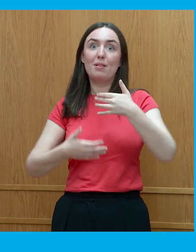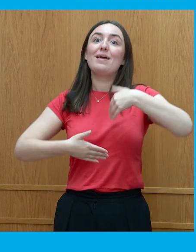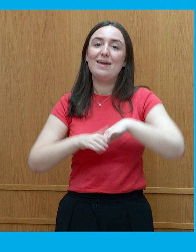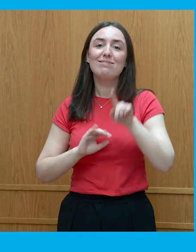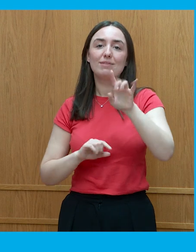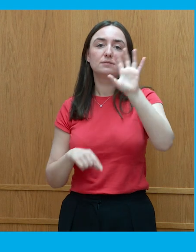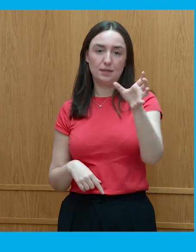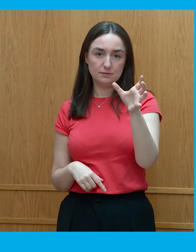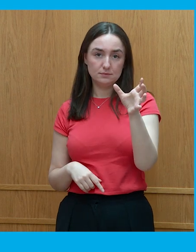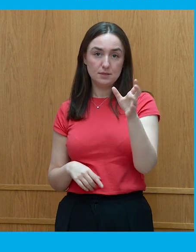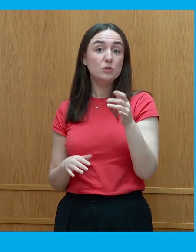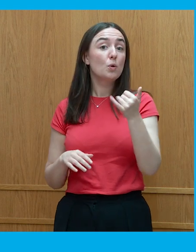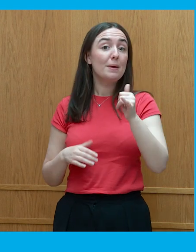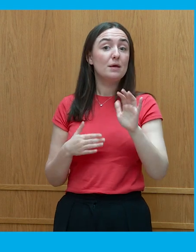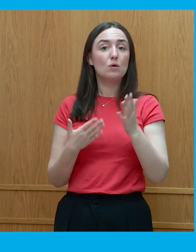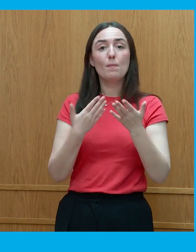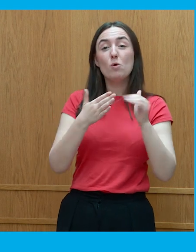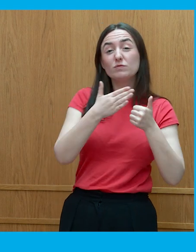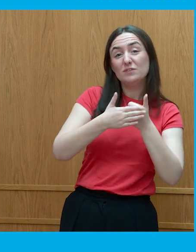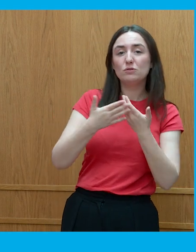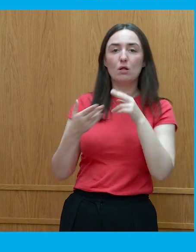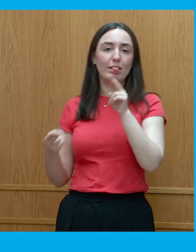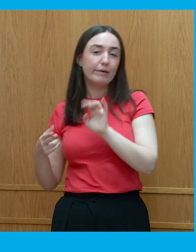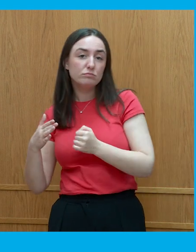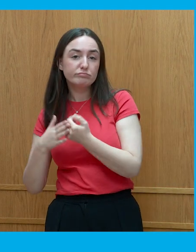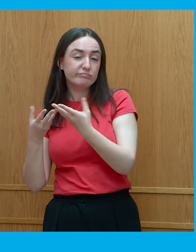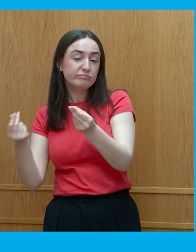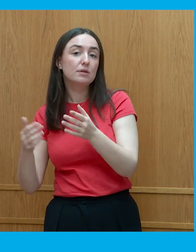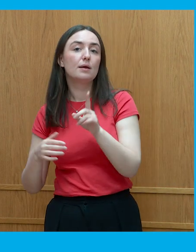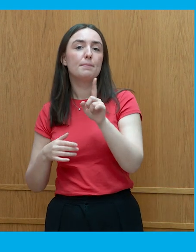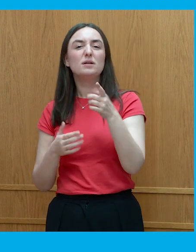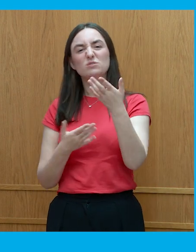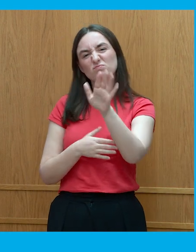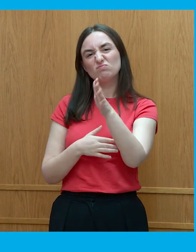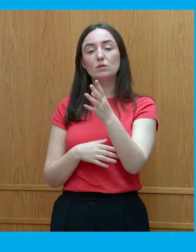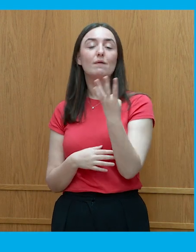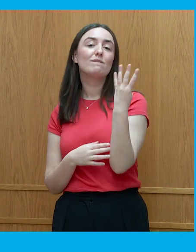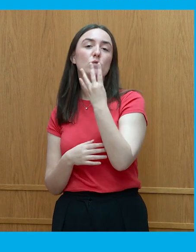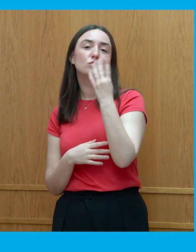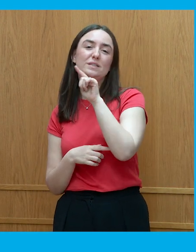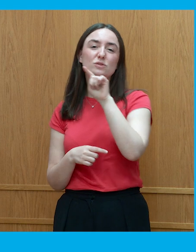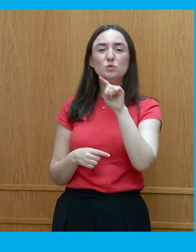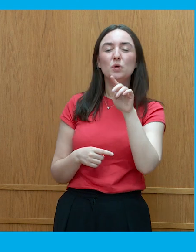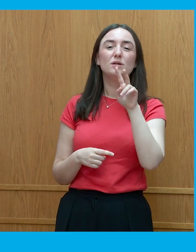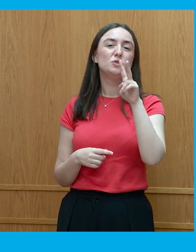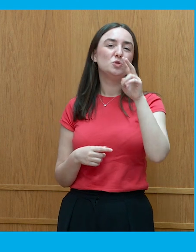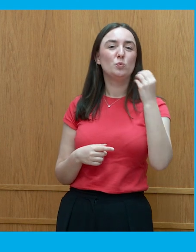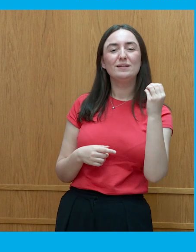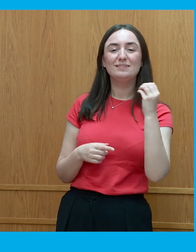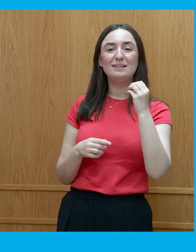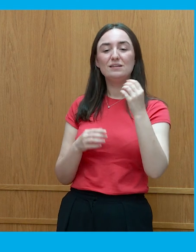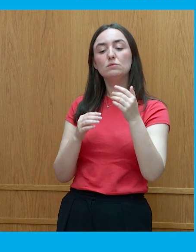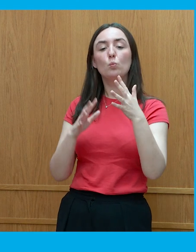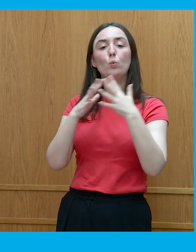be more restrictive or less restrictive, but it's probably somewhere in the 14 to 20 week kind of range